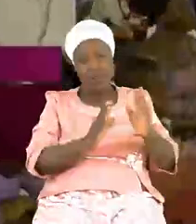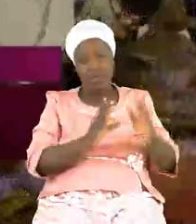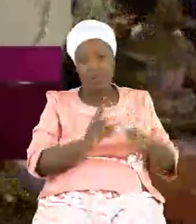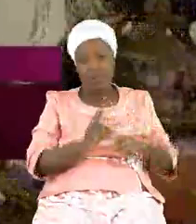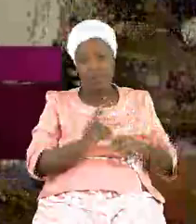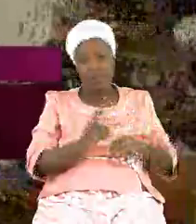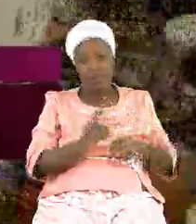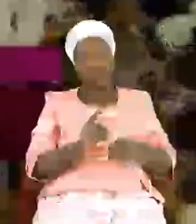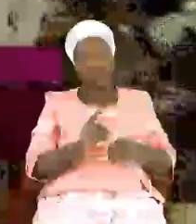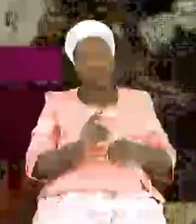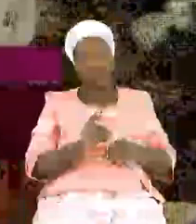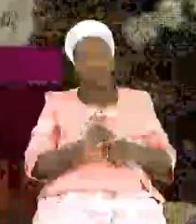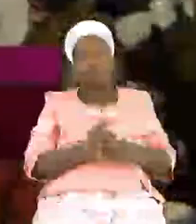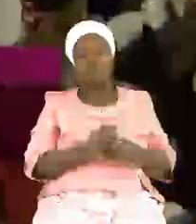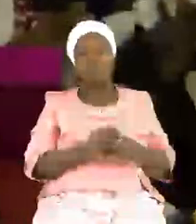ready.